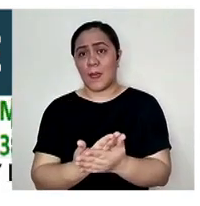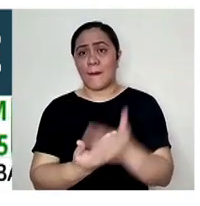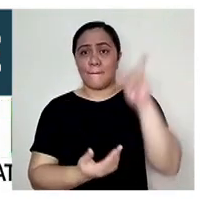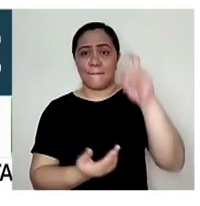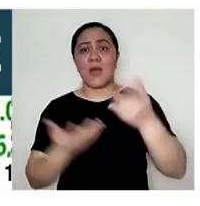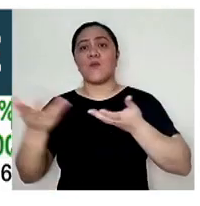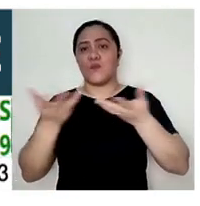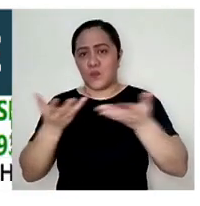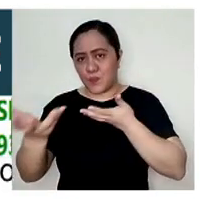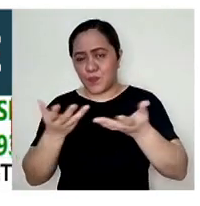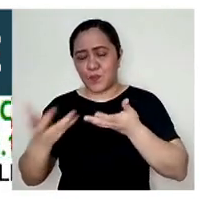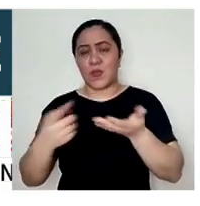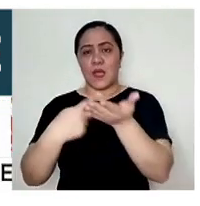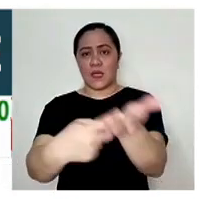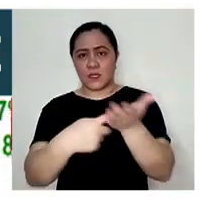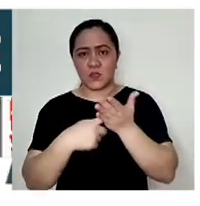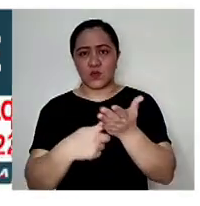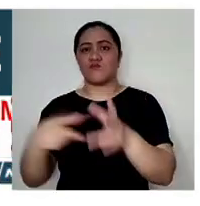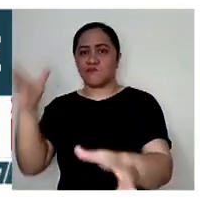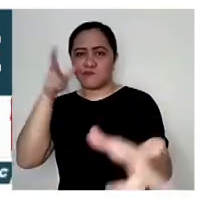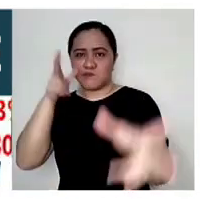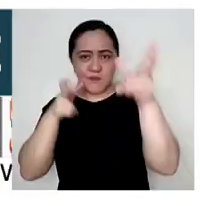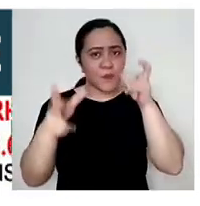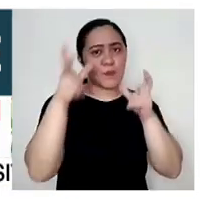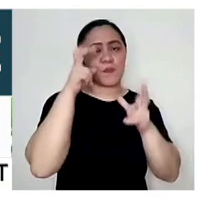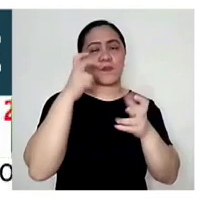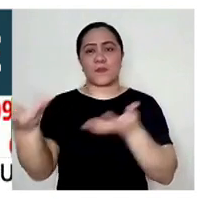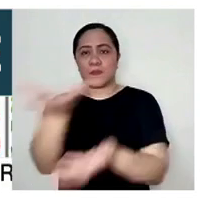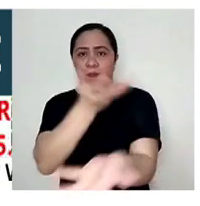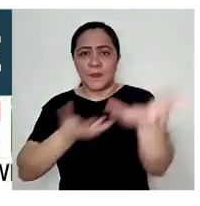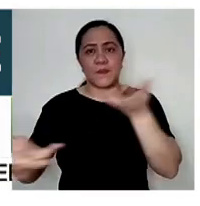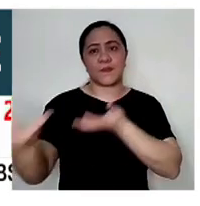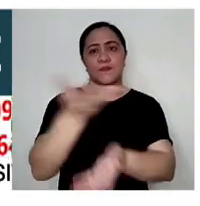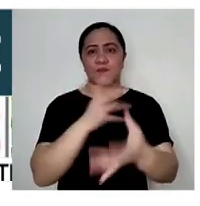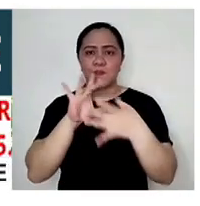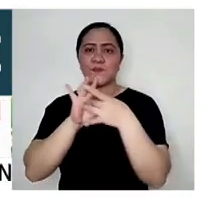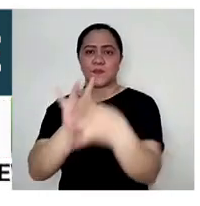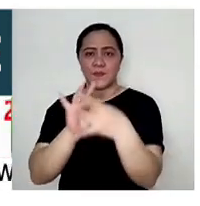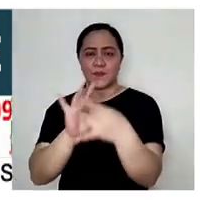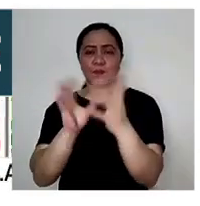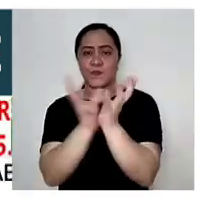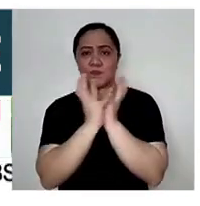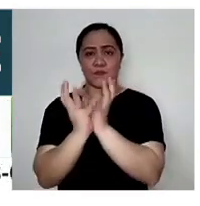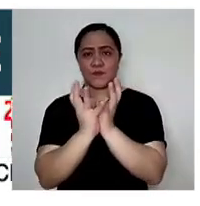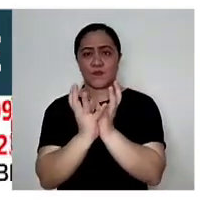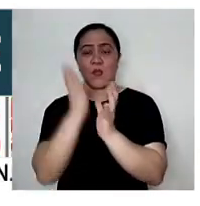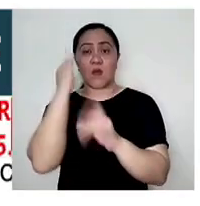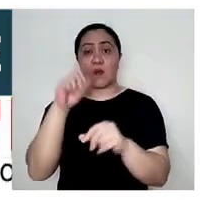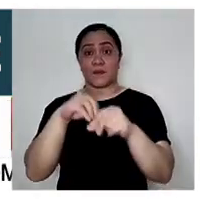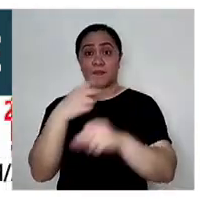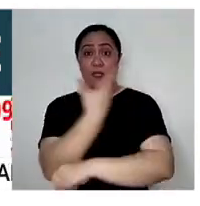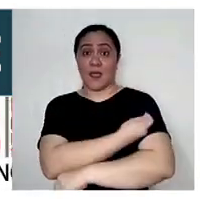We need to listen to the people. Mm. We need to have a community engagement. When introducing a new vaccine, it is important. And